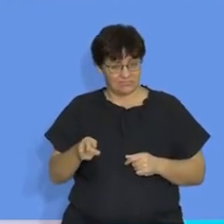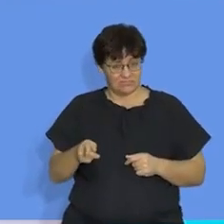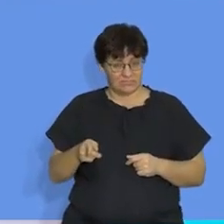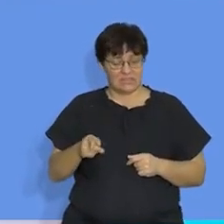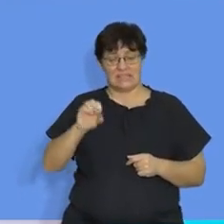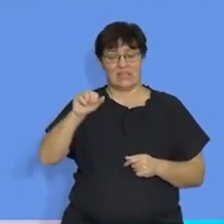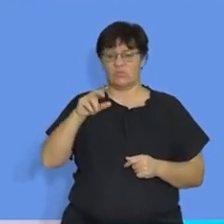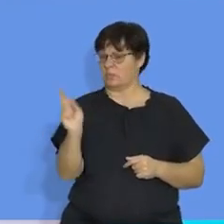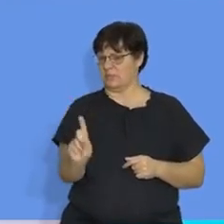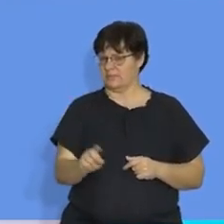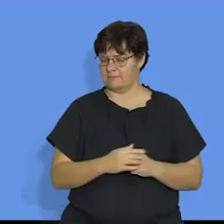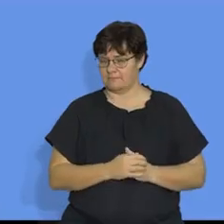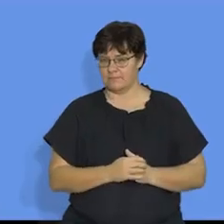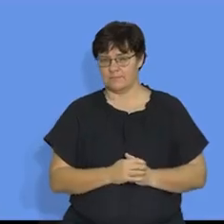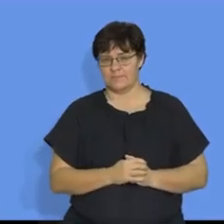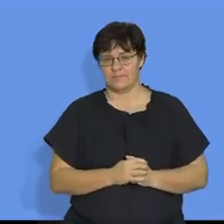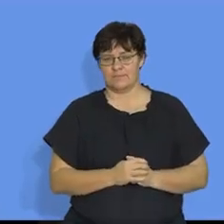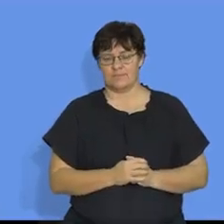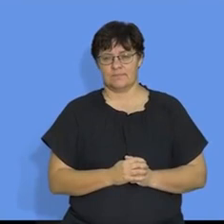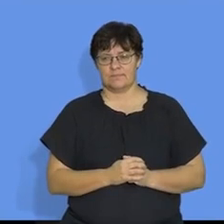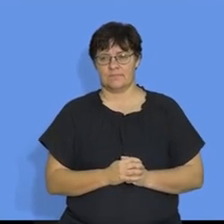geometric series.